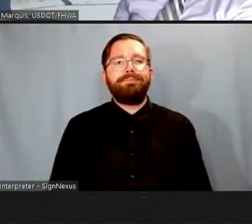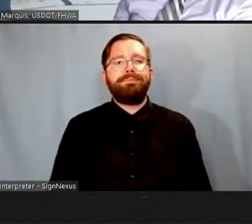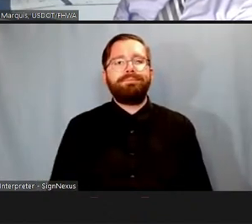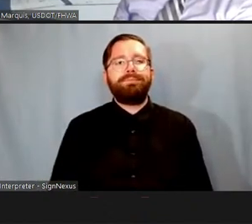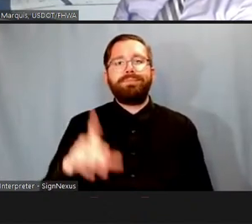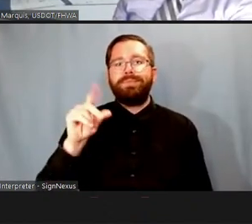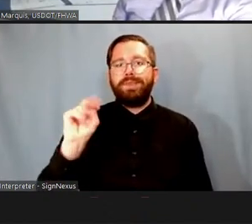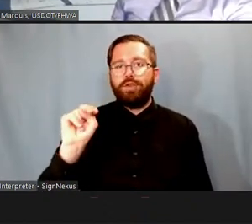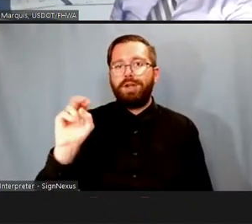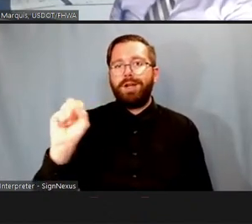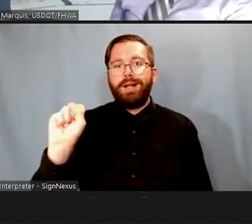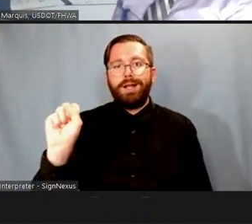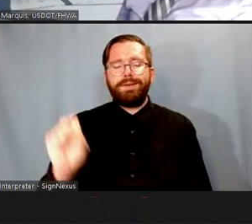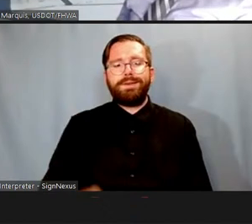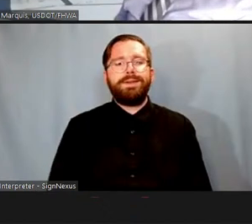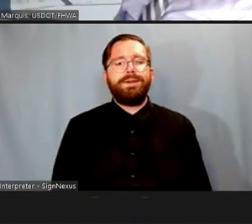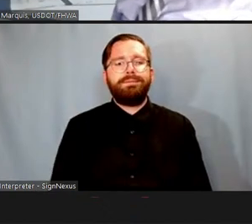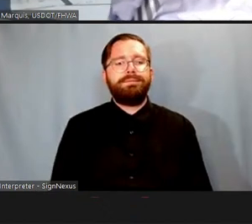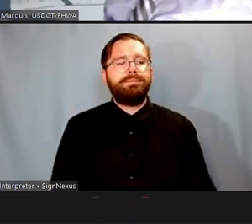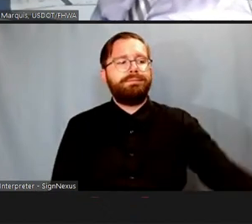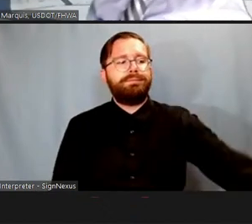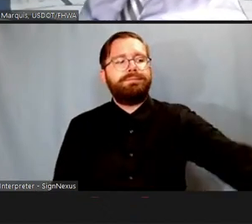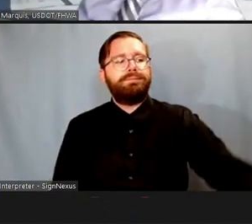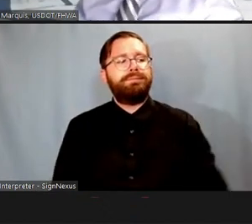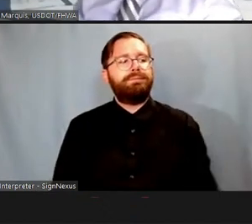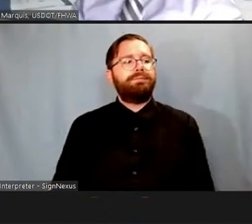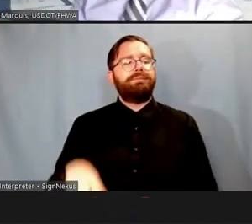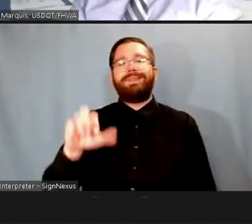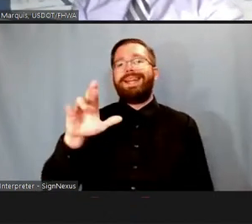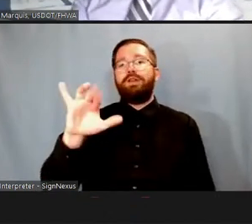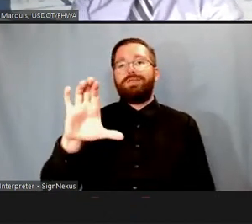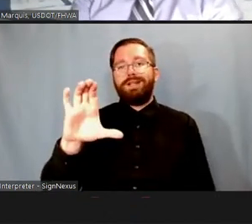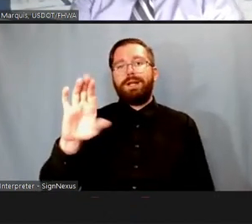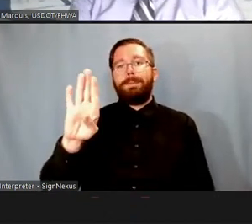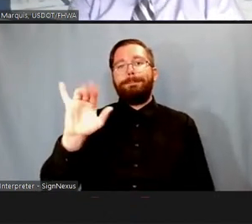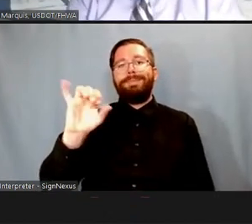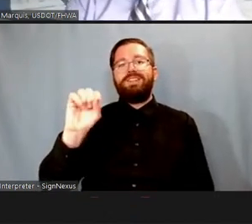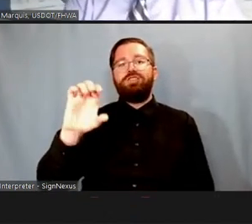don s eric bishkoff